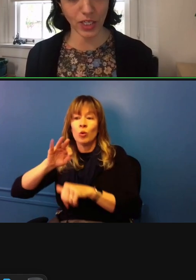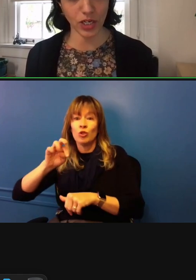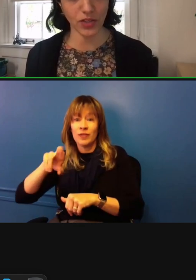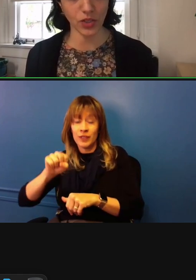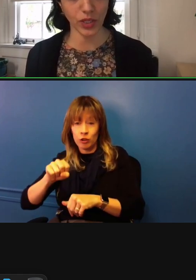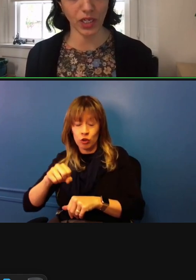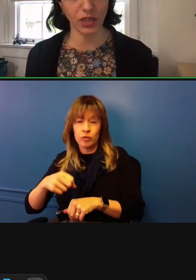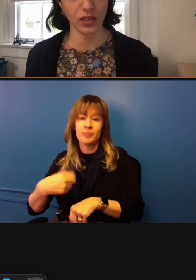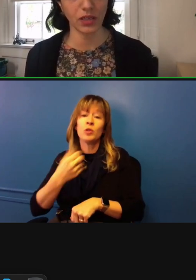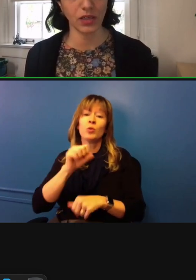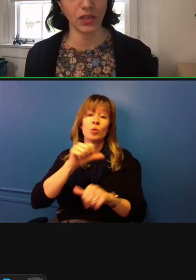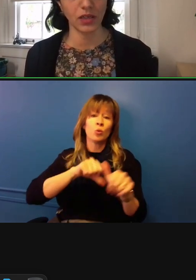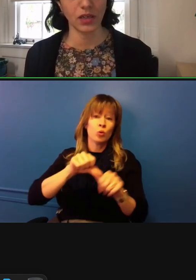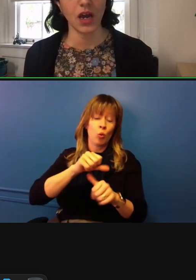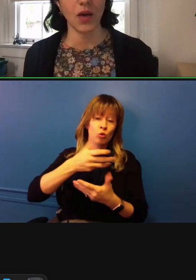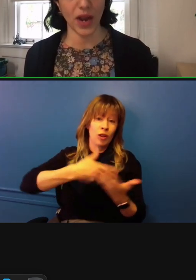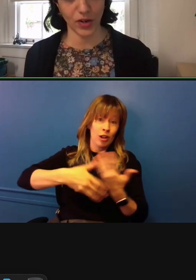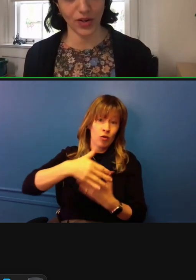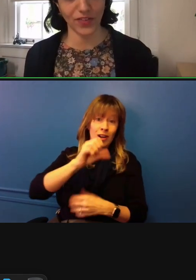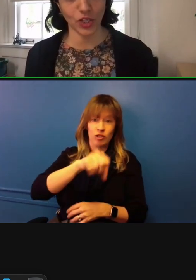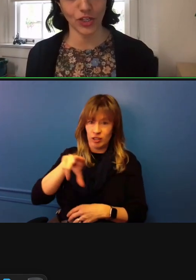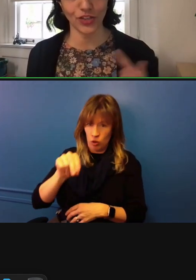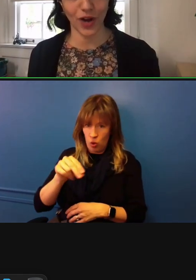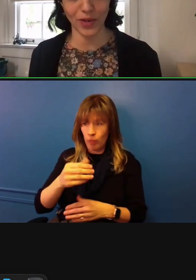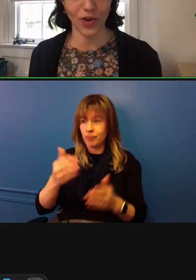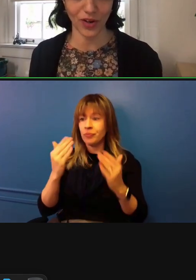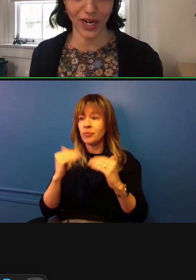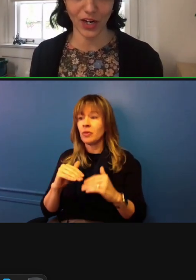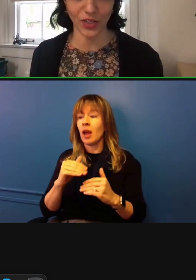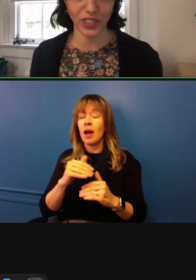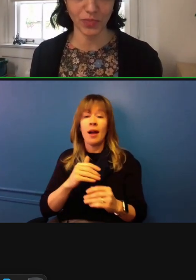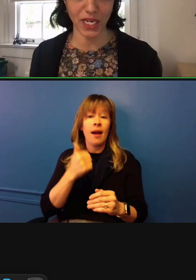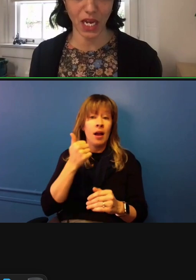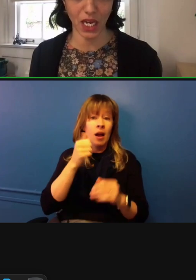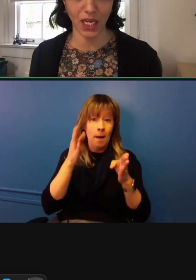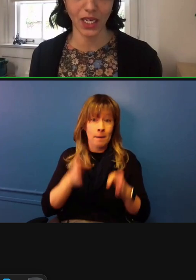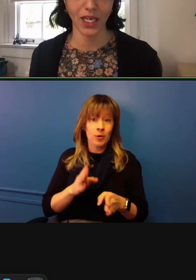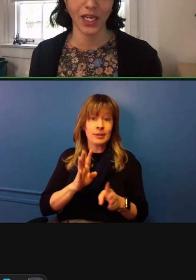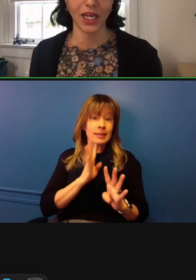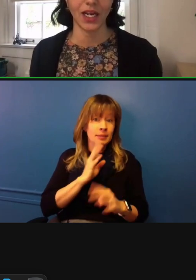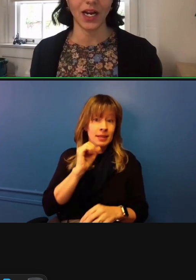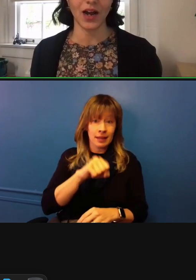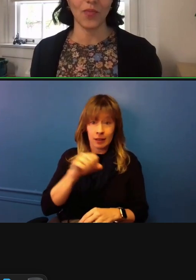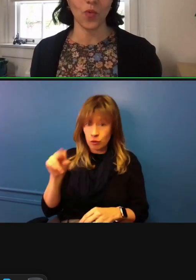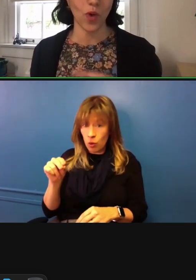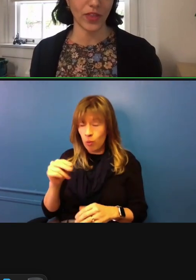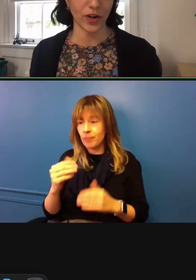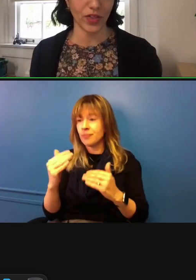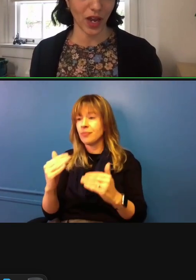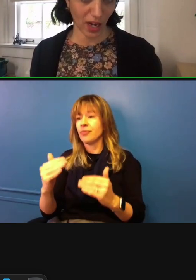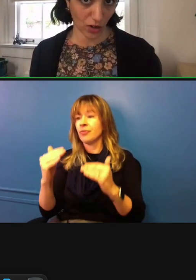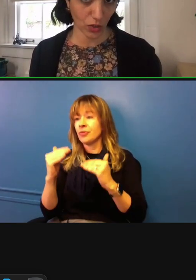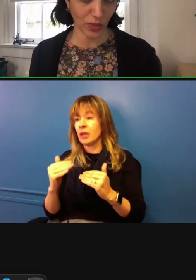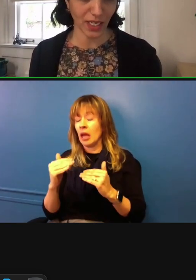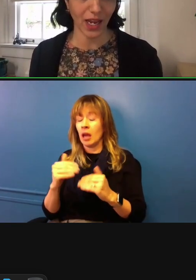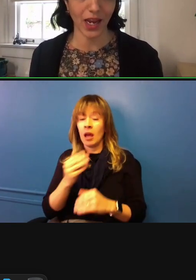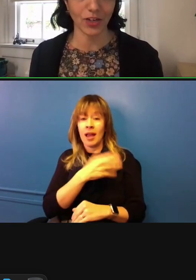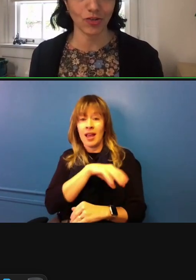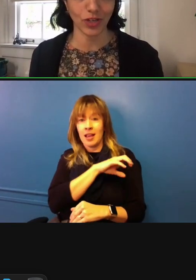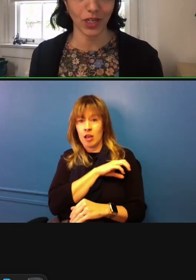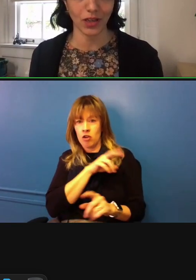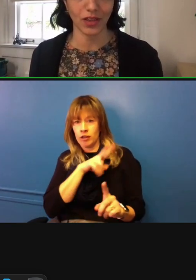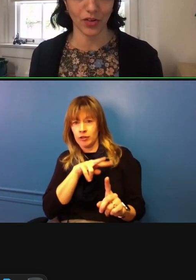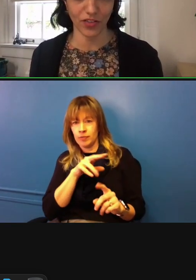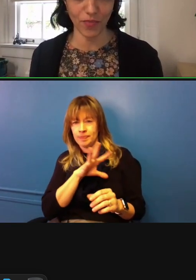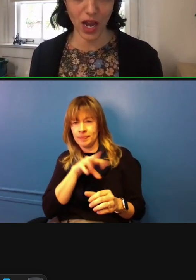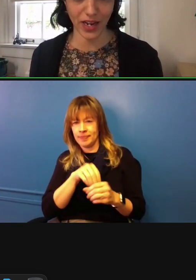social interaction on the screen, a binary feature describing whether a character was speaking, whether a character was